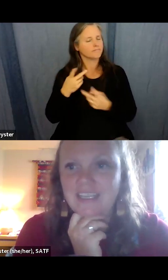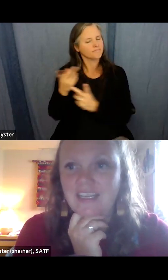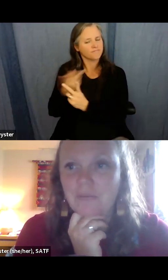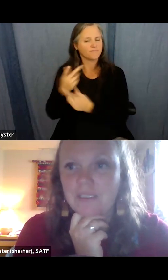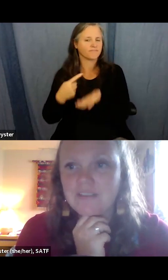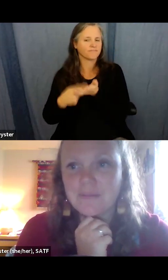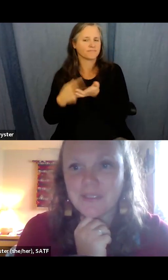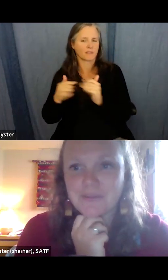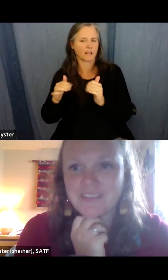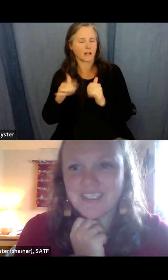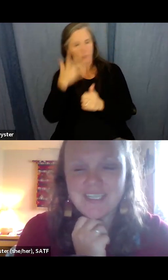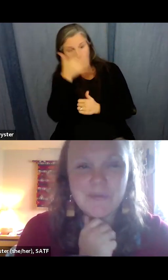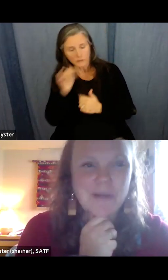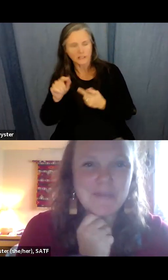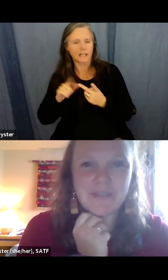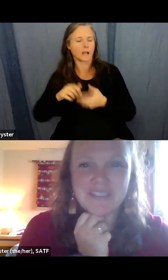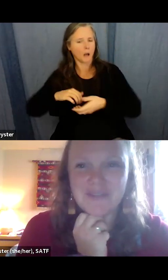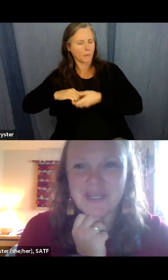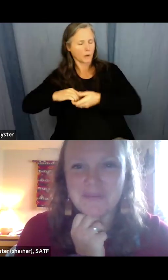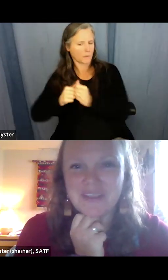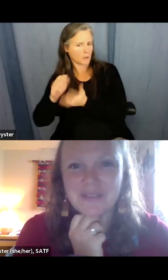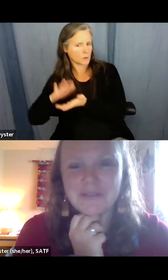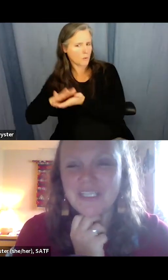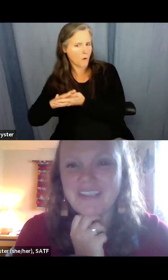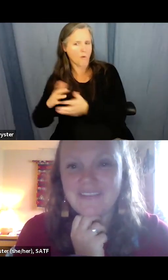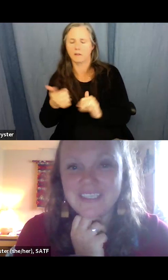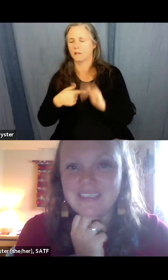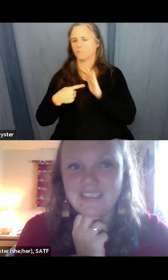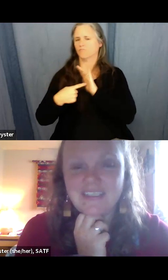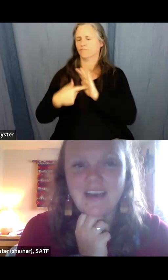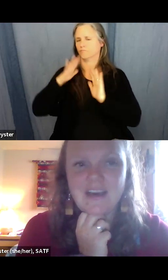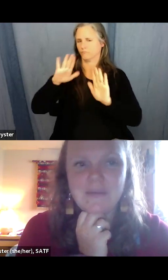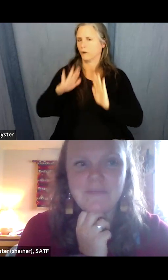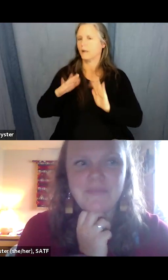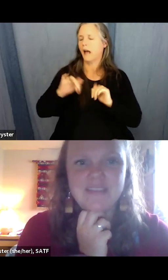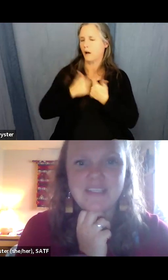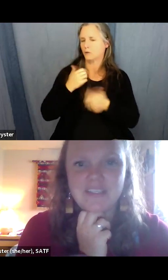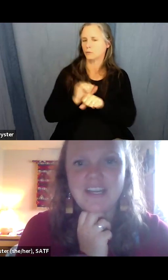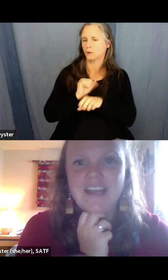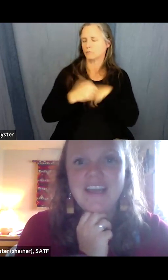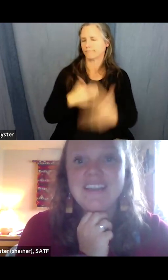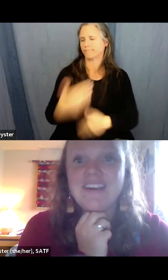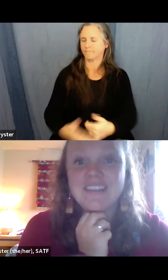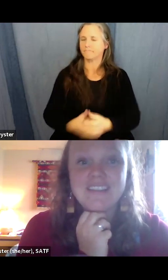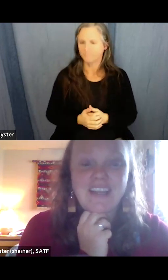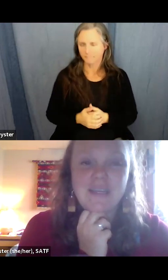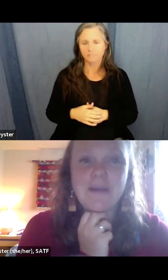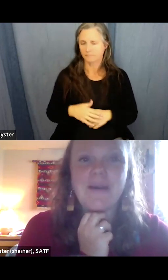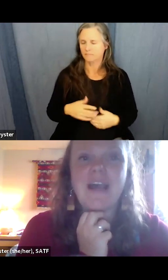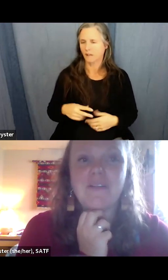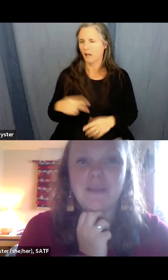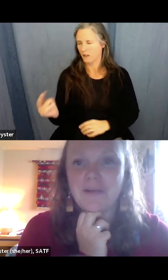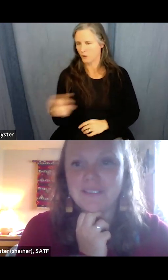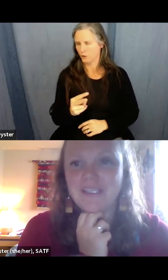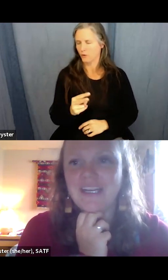County, and one is from the local DVSA program and one is from the local child advocacy center. And they talked a lot